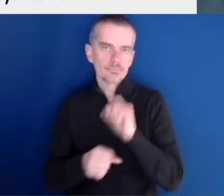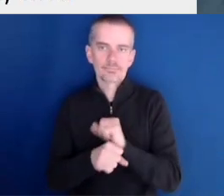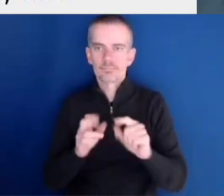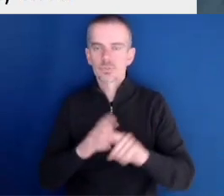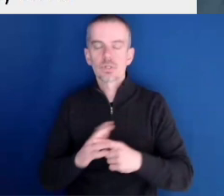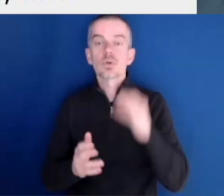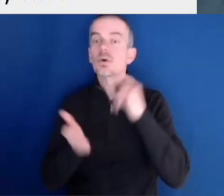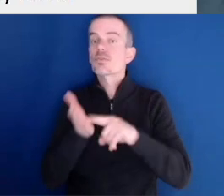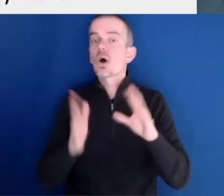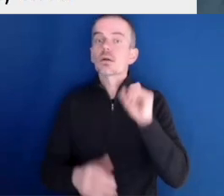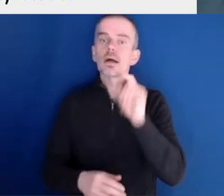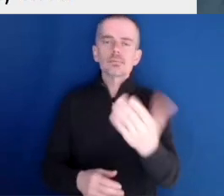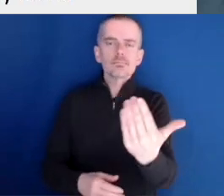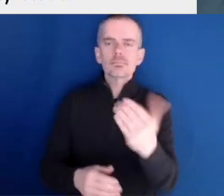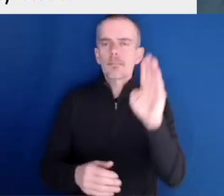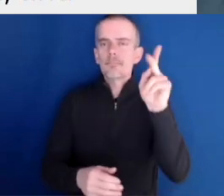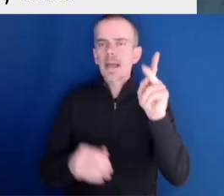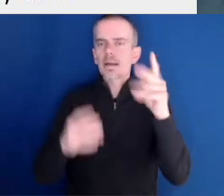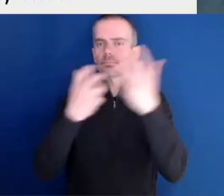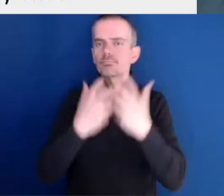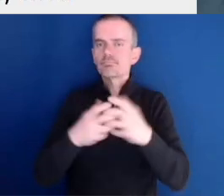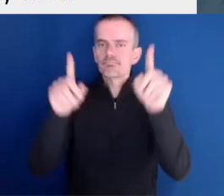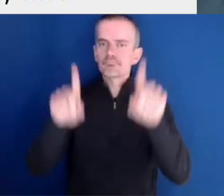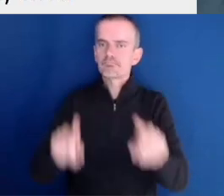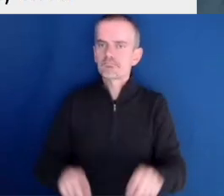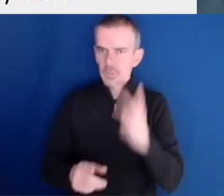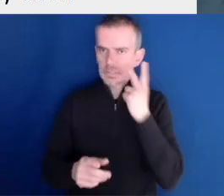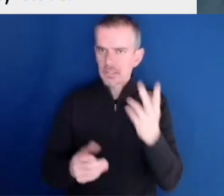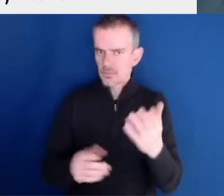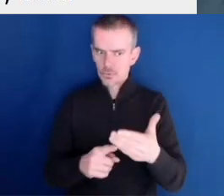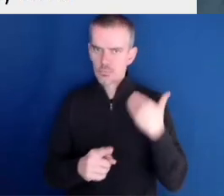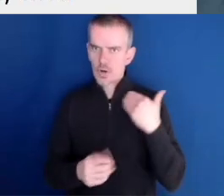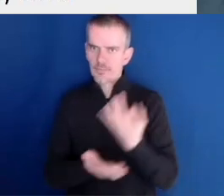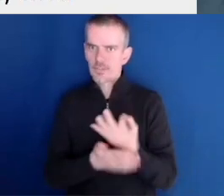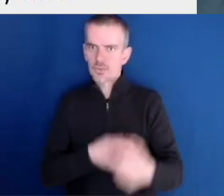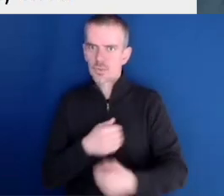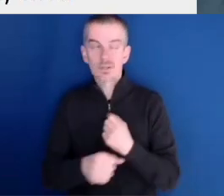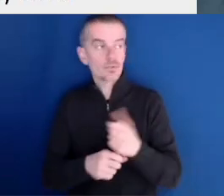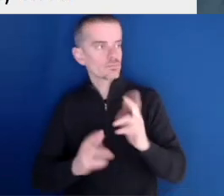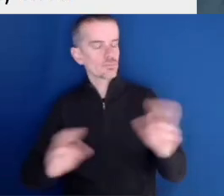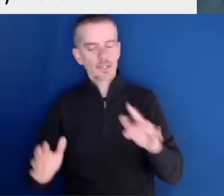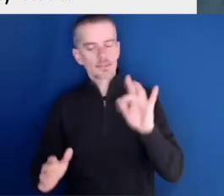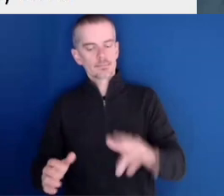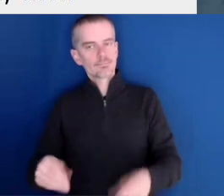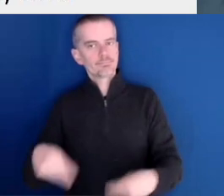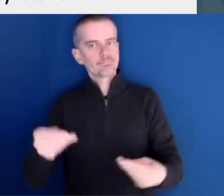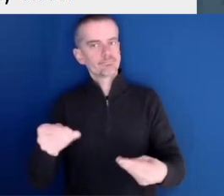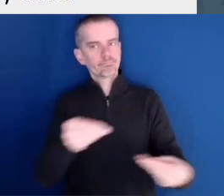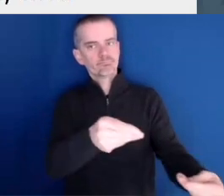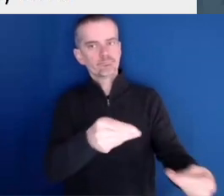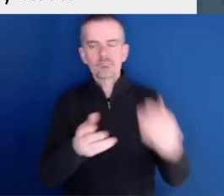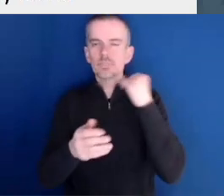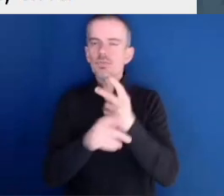is asking, let's say for bank reconciliations for the prior fiscal year, right? Be easier if those are already on hand, right? If the supervisors have